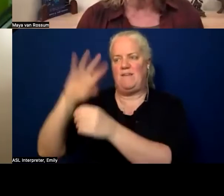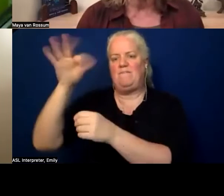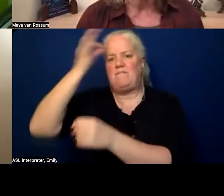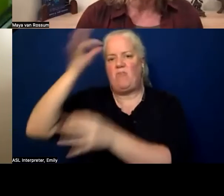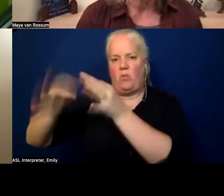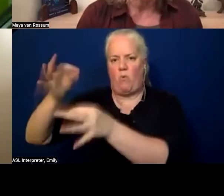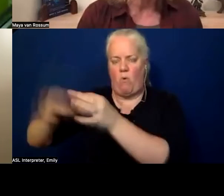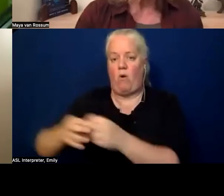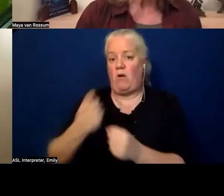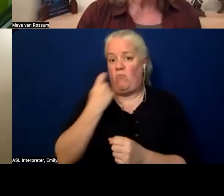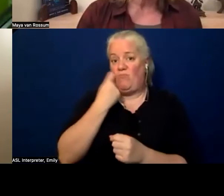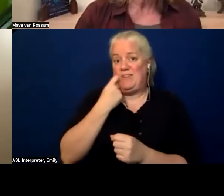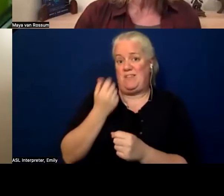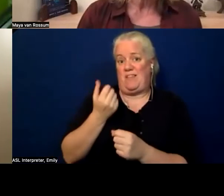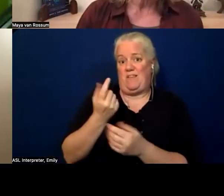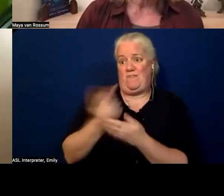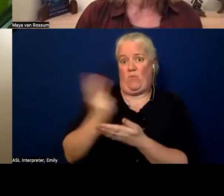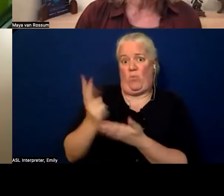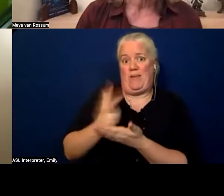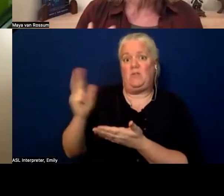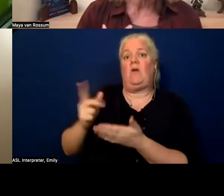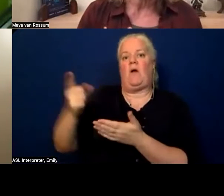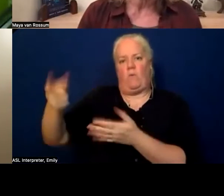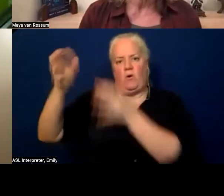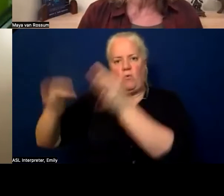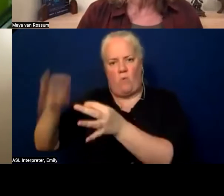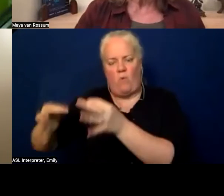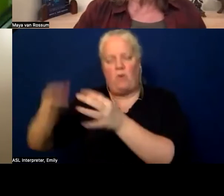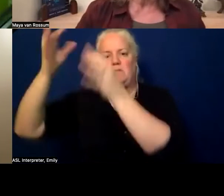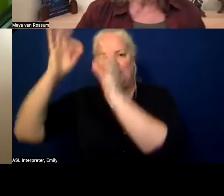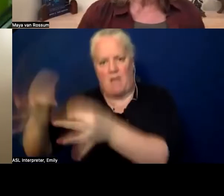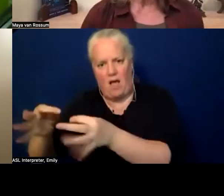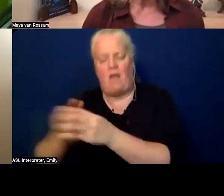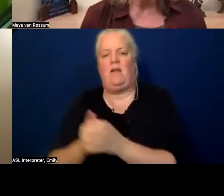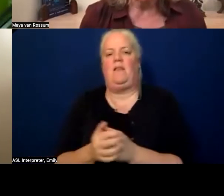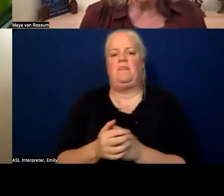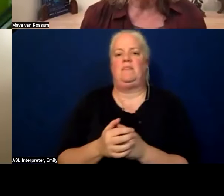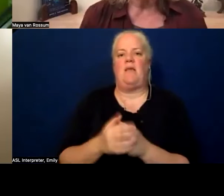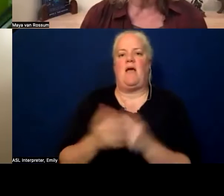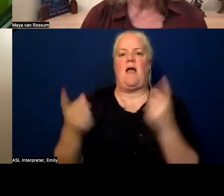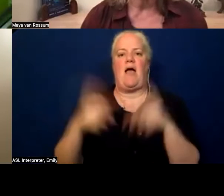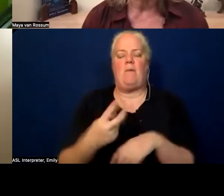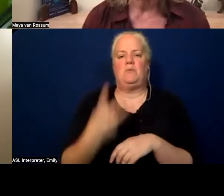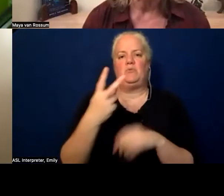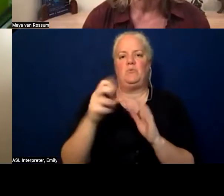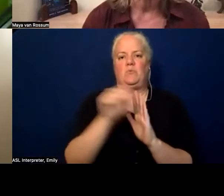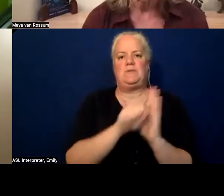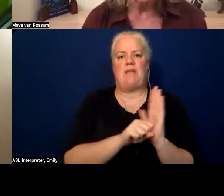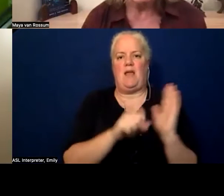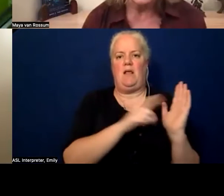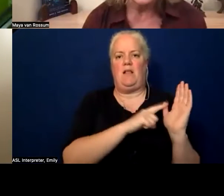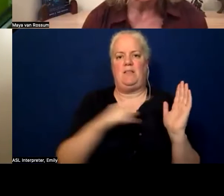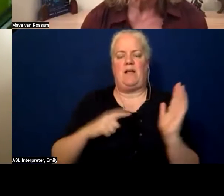ago, we got a decision where 2 state legislators were trying to rely upon Pennsylvania's Green Amendment